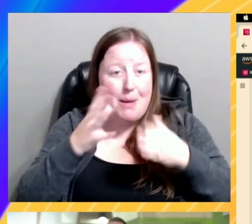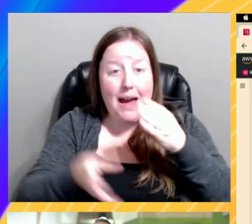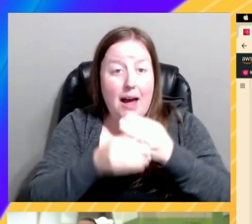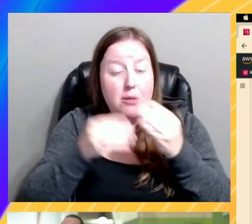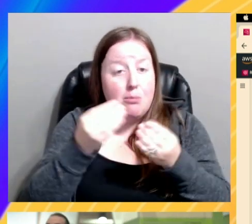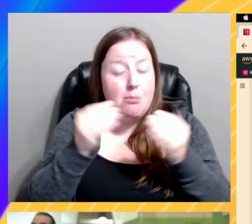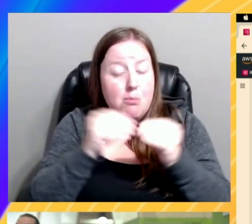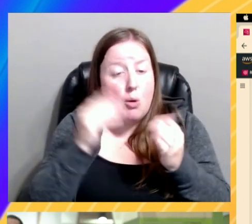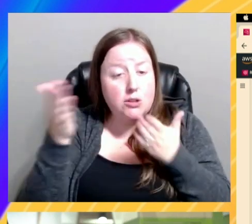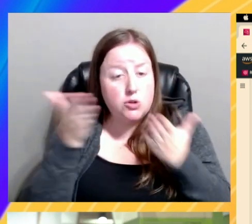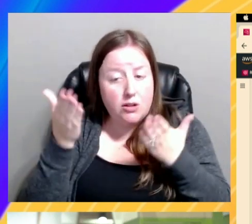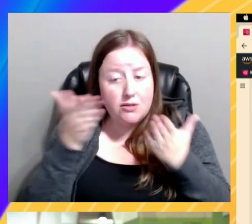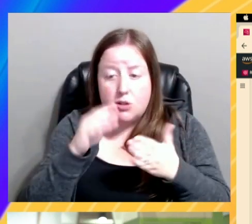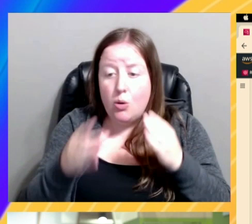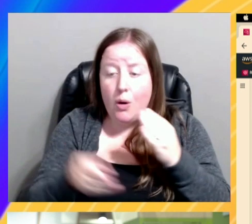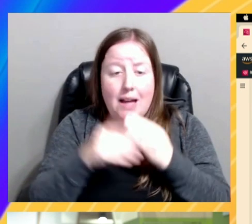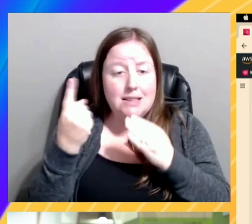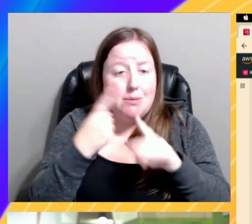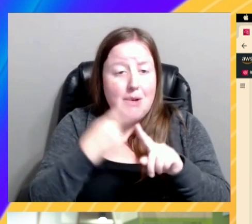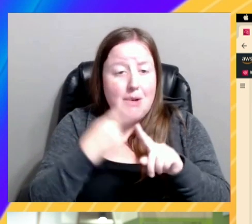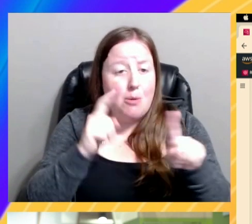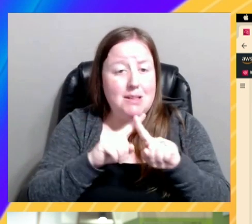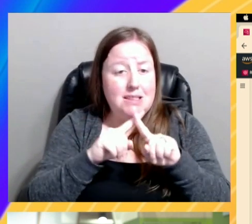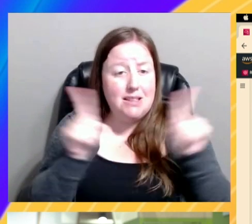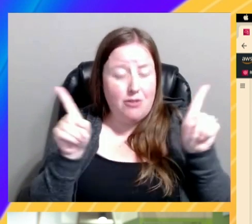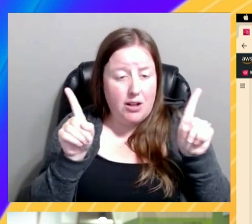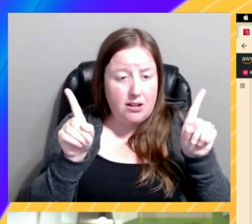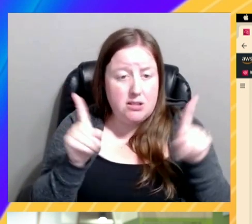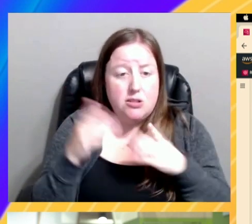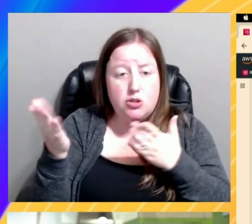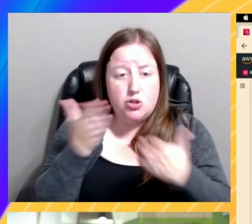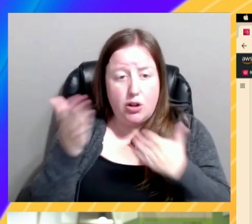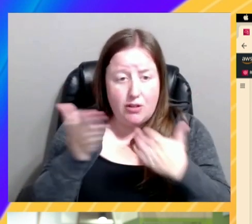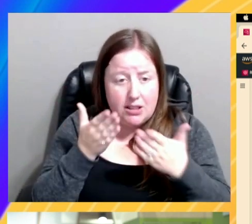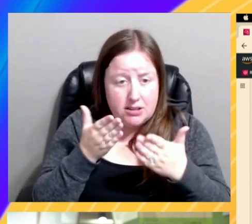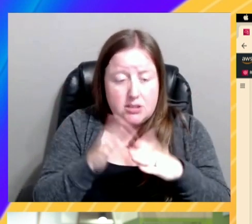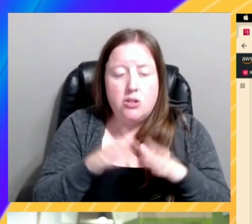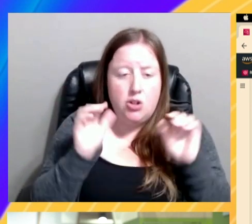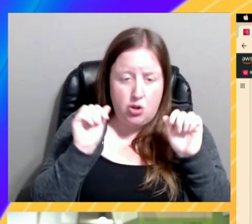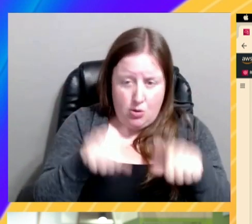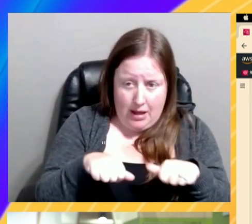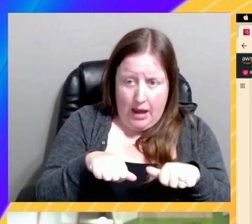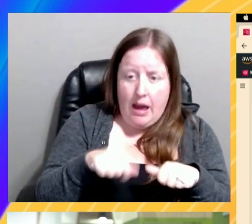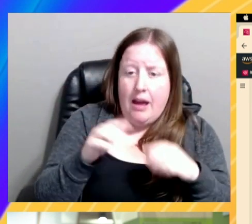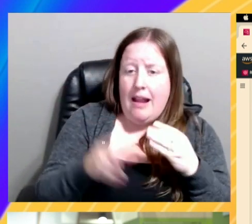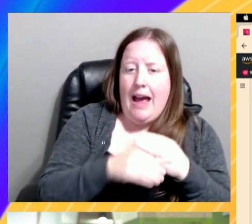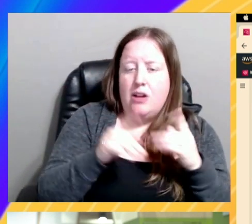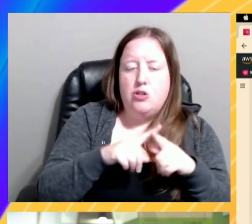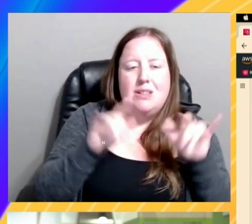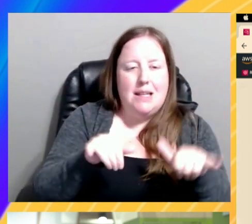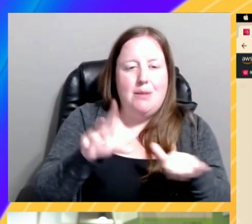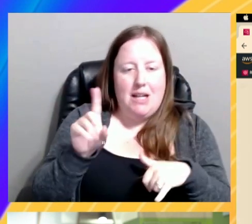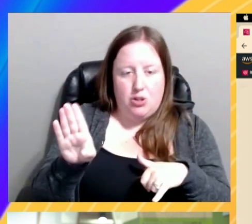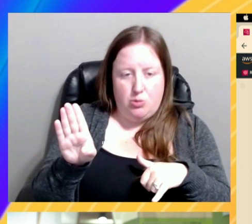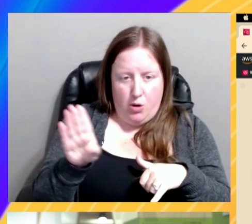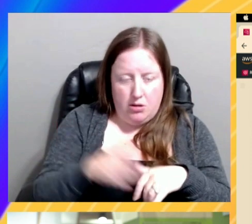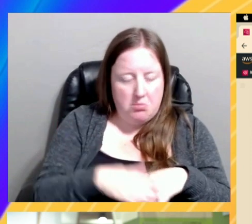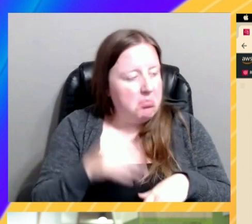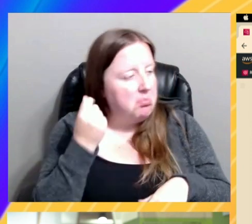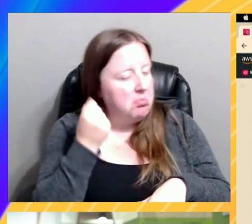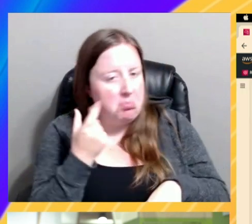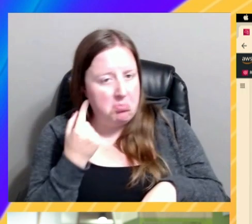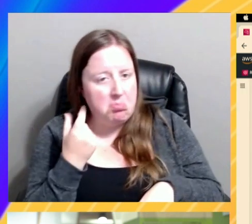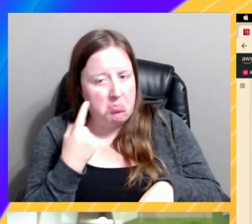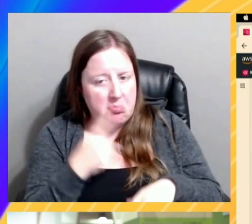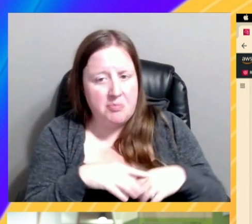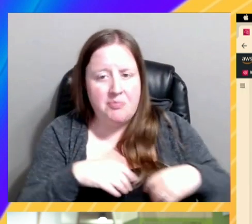something from a different application, from a different service, maybe from EC2, you can add it to the same dashboard. Gotcha. All right, so I'm going to